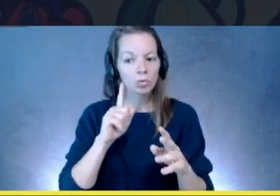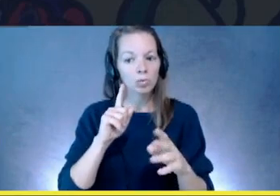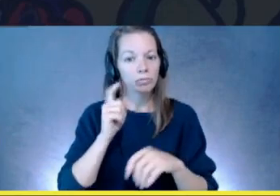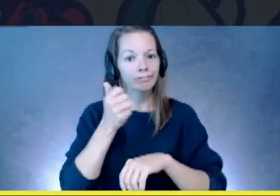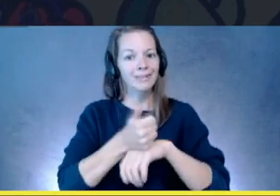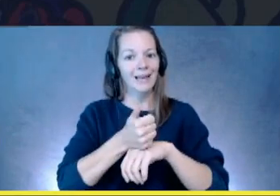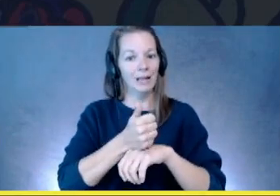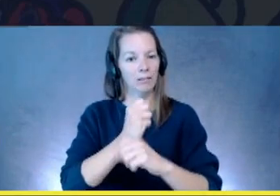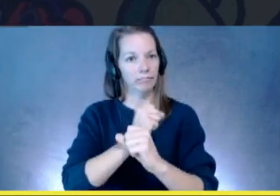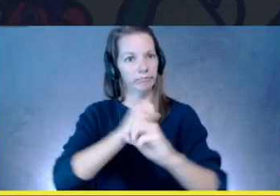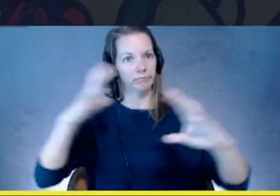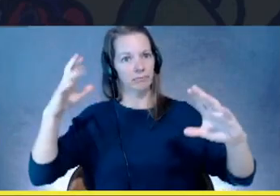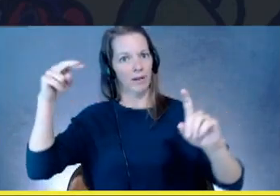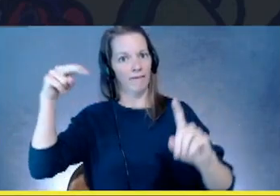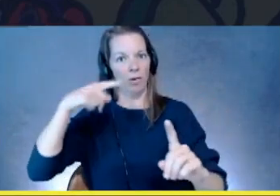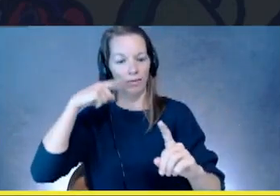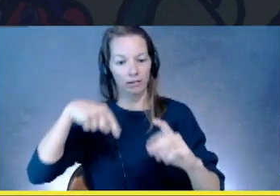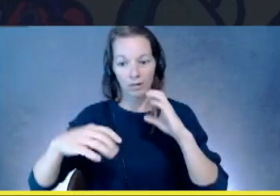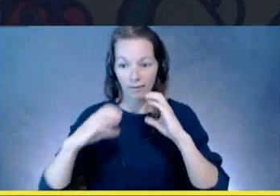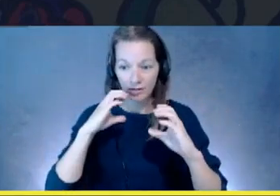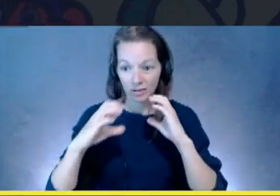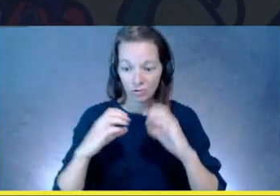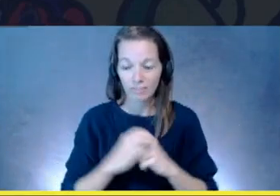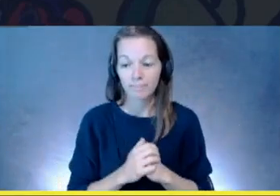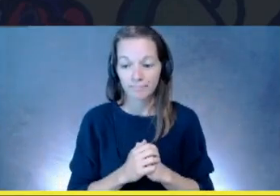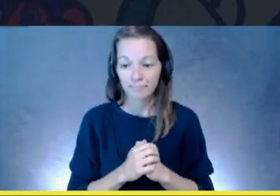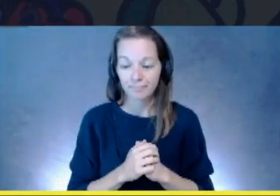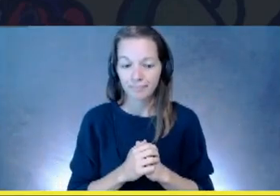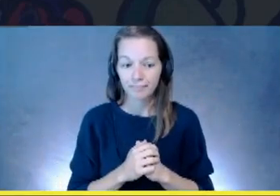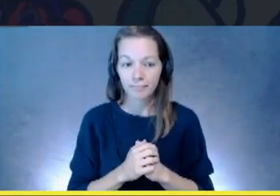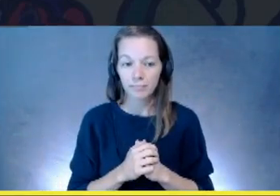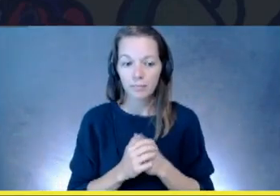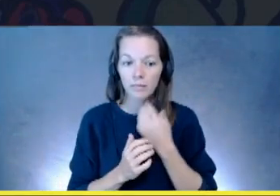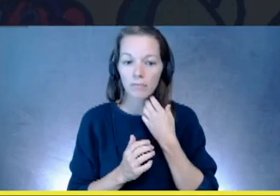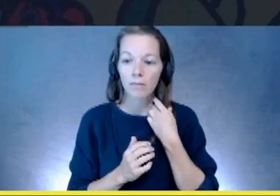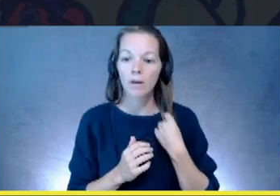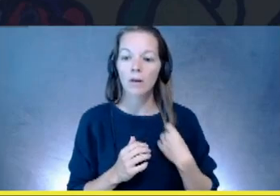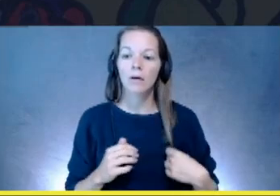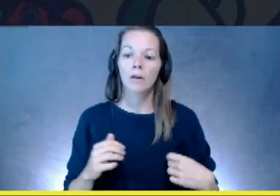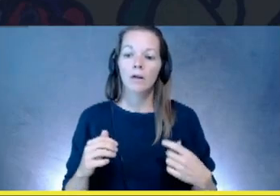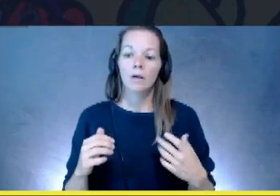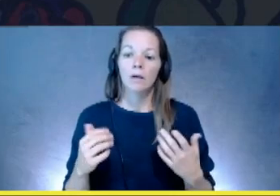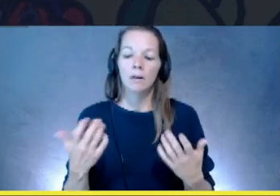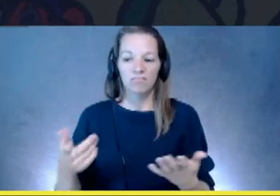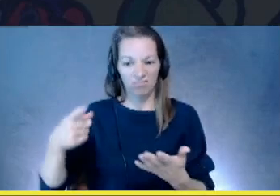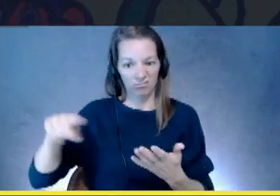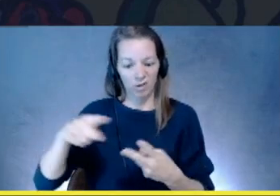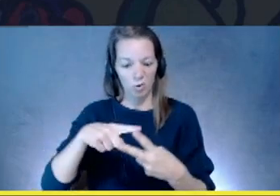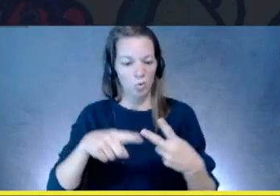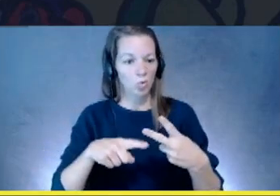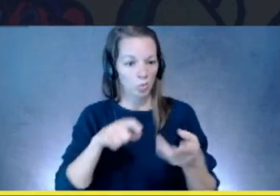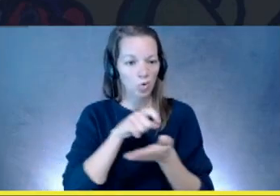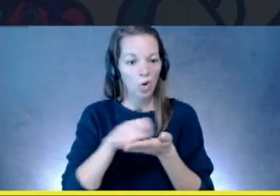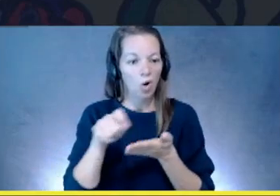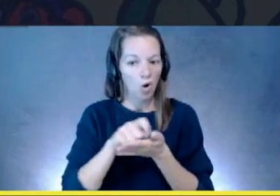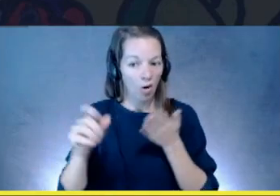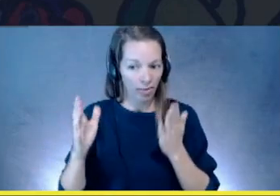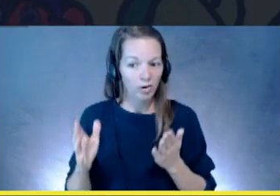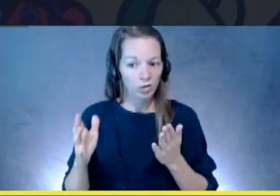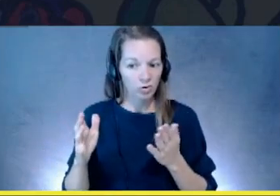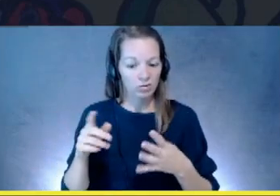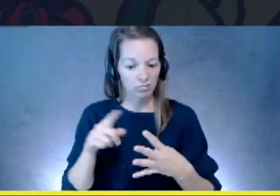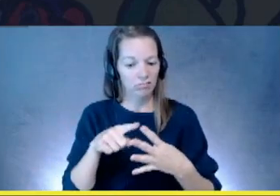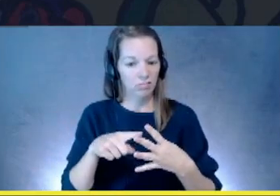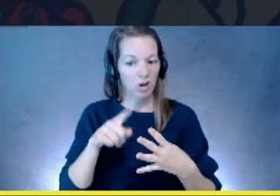here for the conversation. We're going to start because we have authors of two of our overview papers who really describe